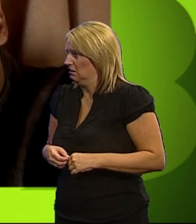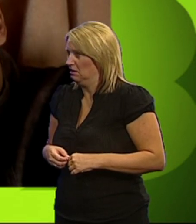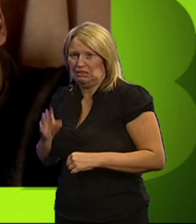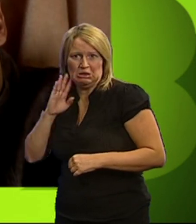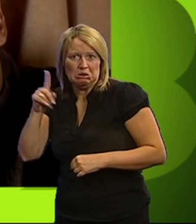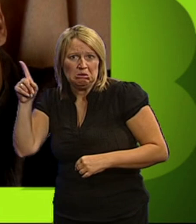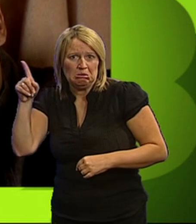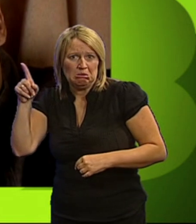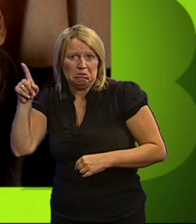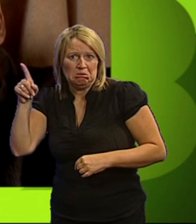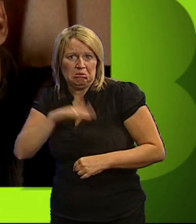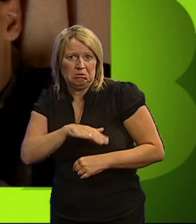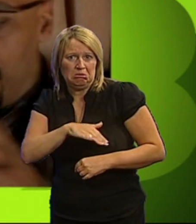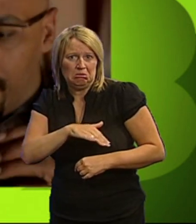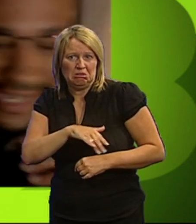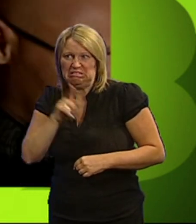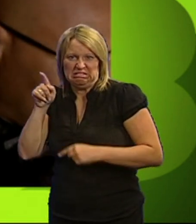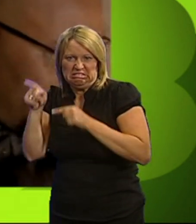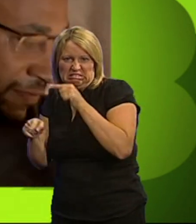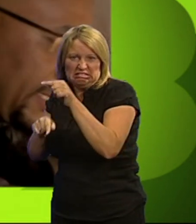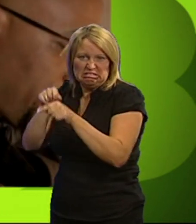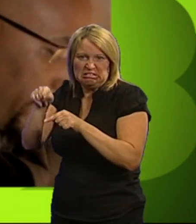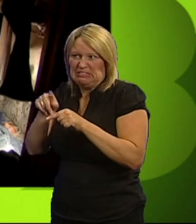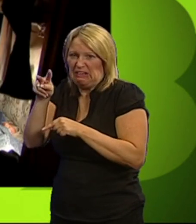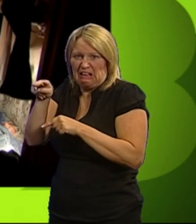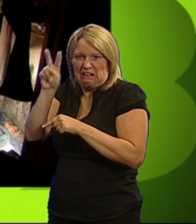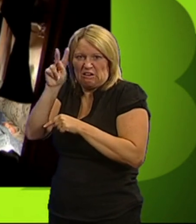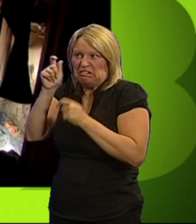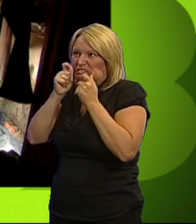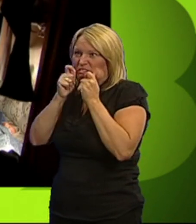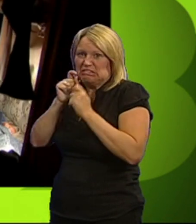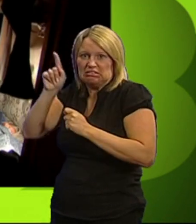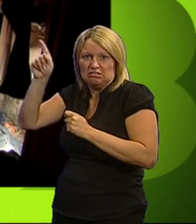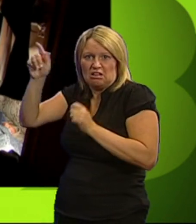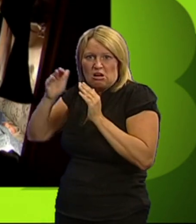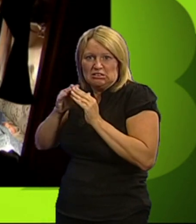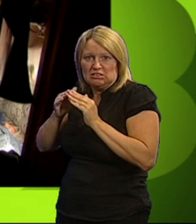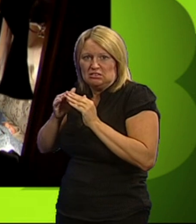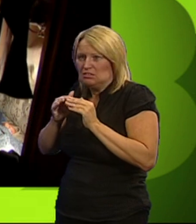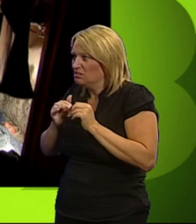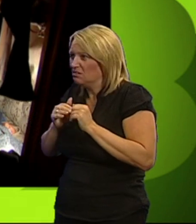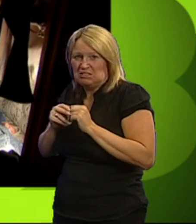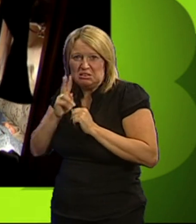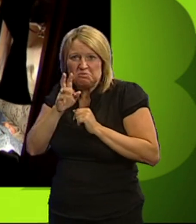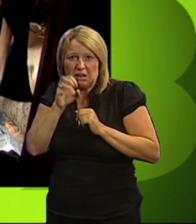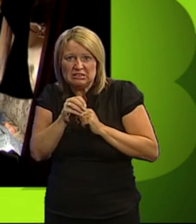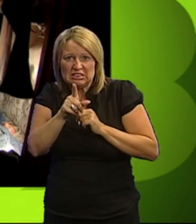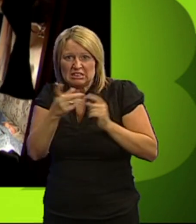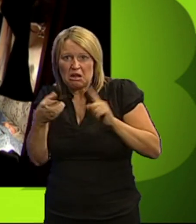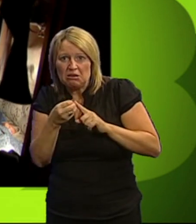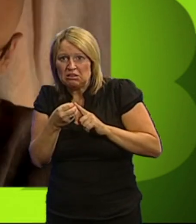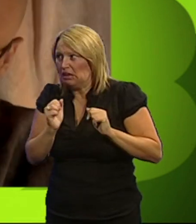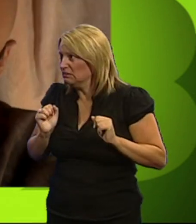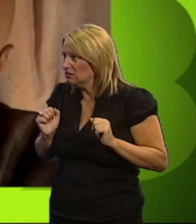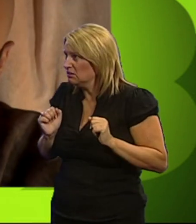You hear that, Jono? Another innocent victim of the evil Count Dracula. You actually saw him bite someone?